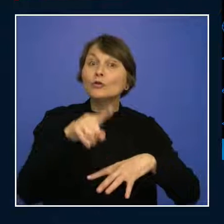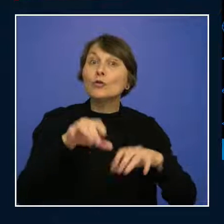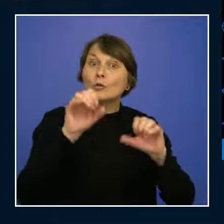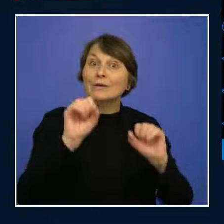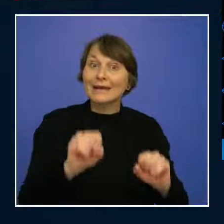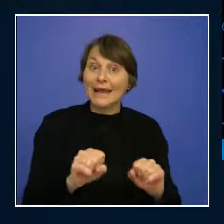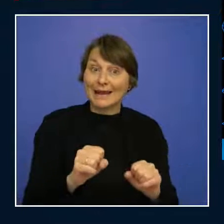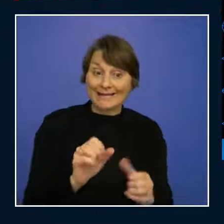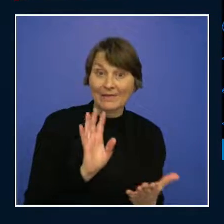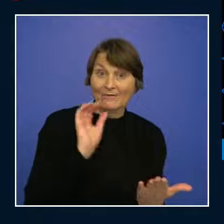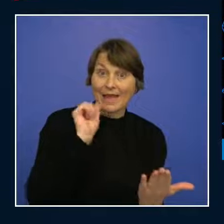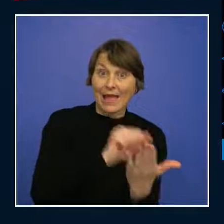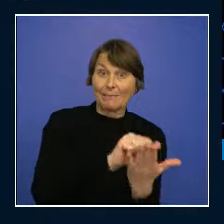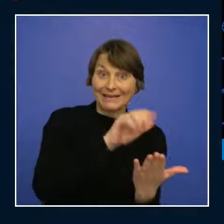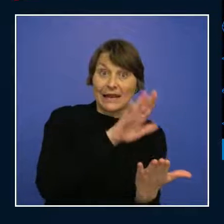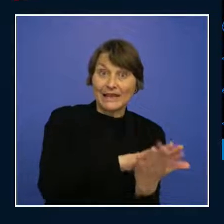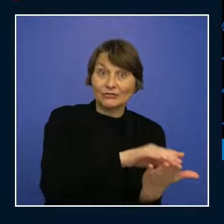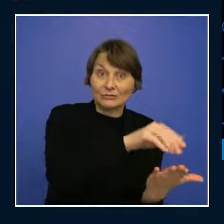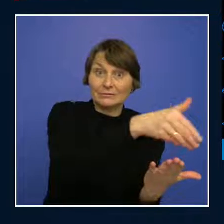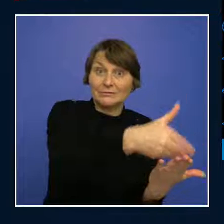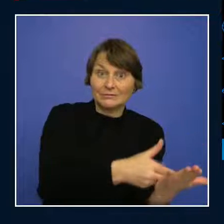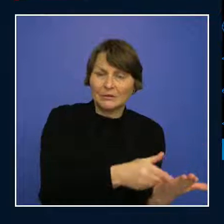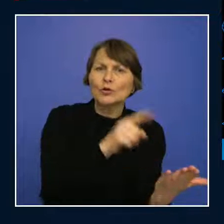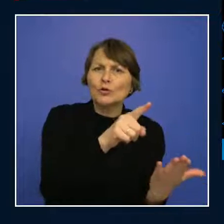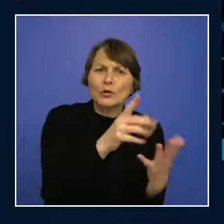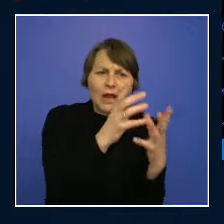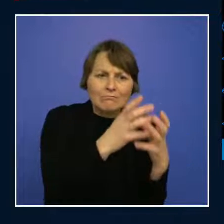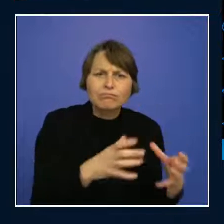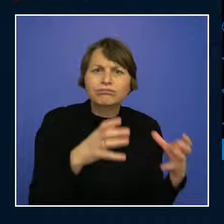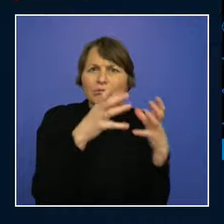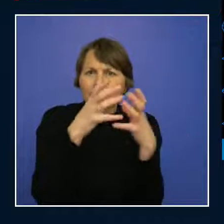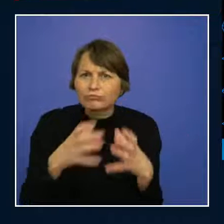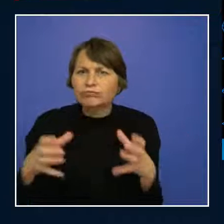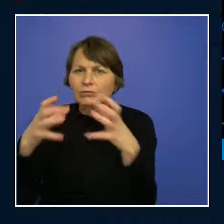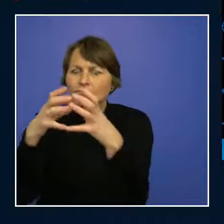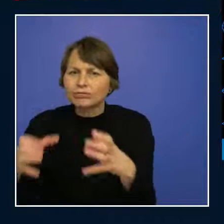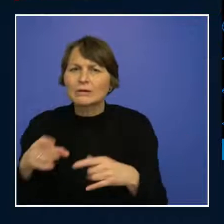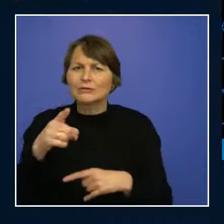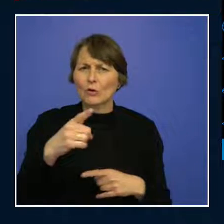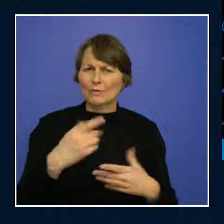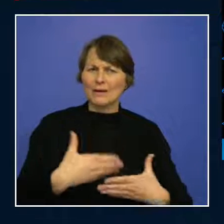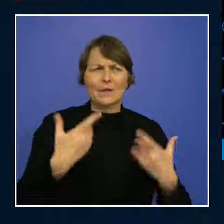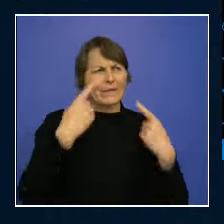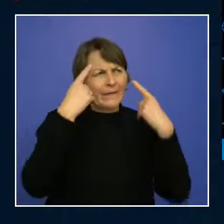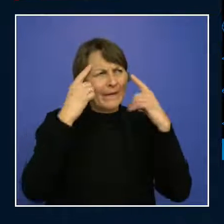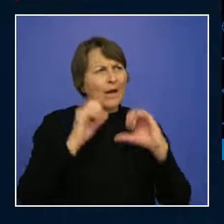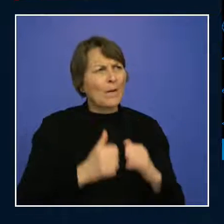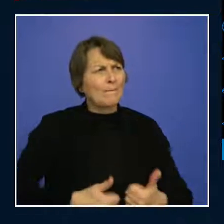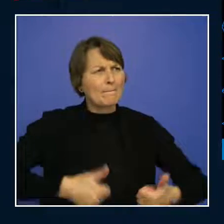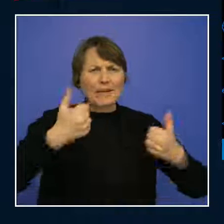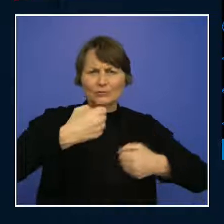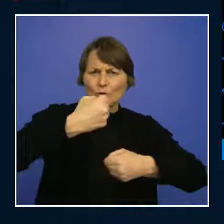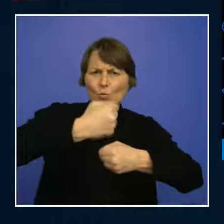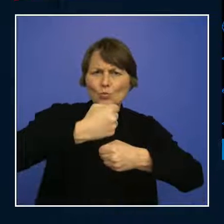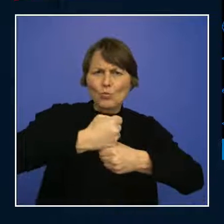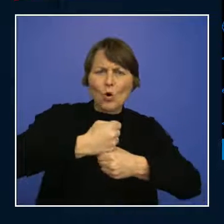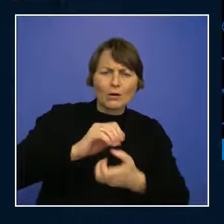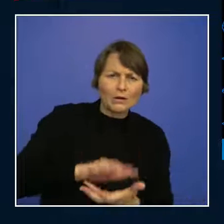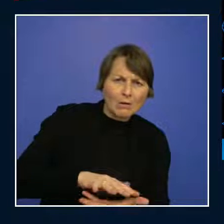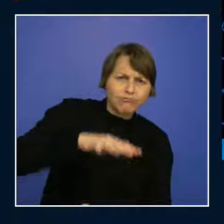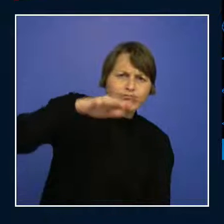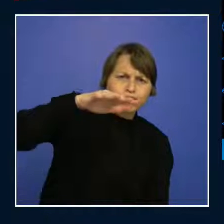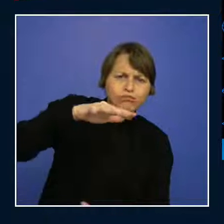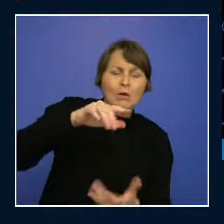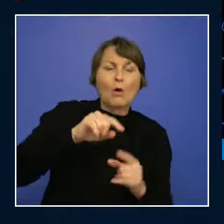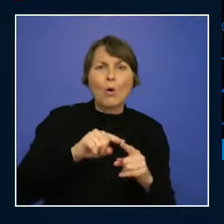that nowadays you have to think about how to deliver your workloads and your applications globally, whether that be internally to